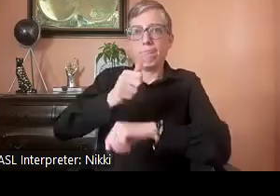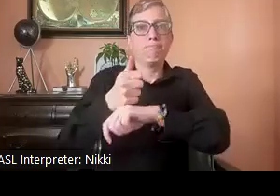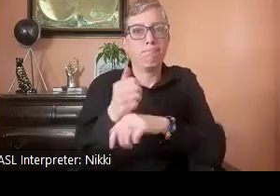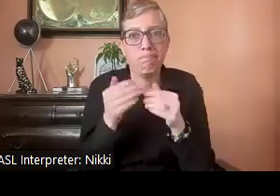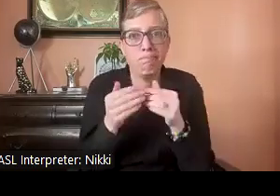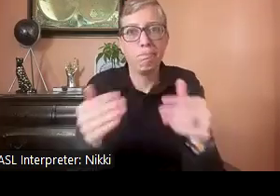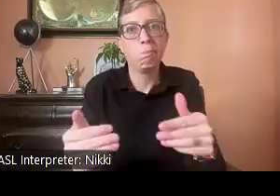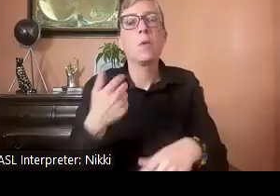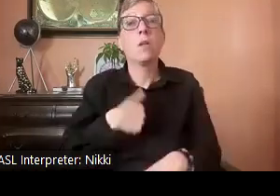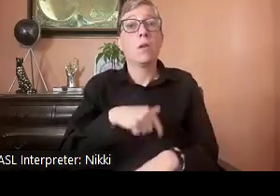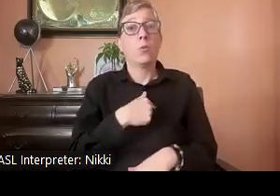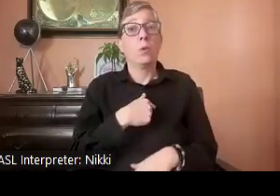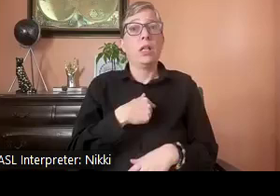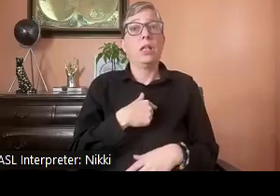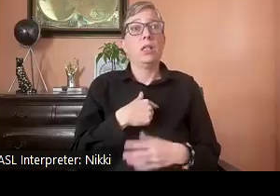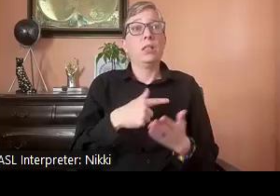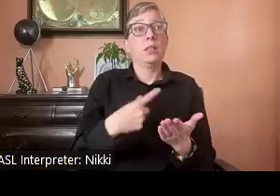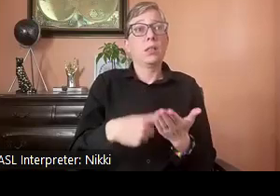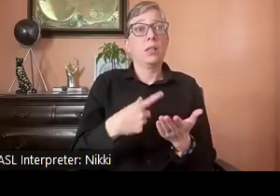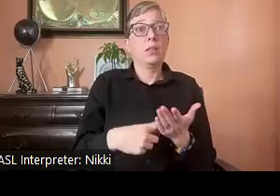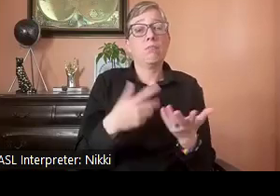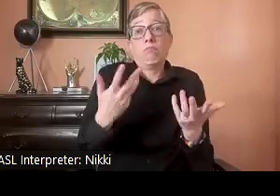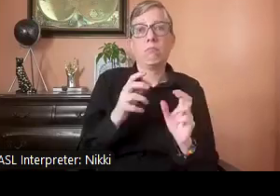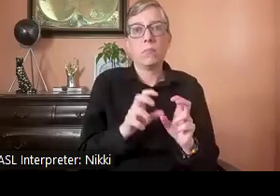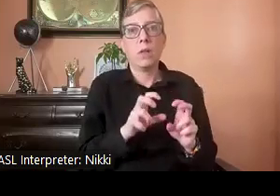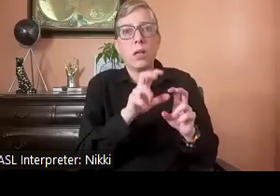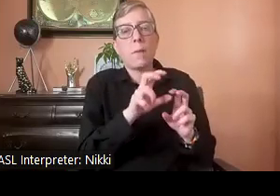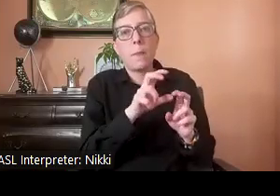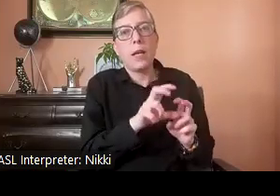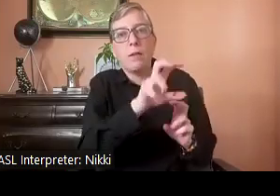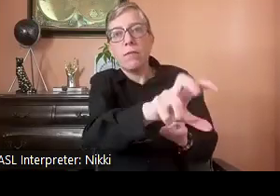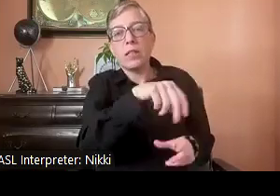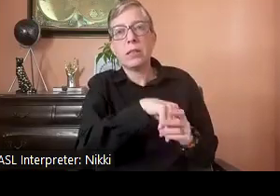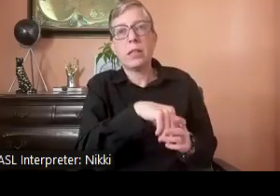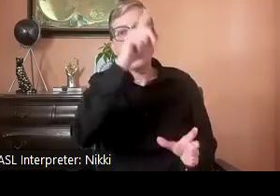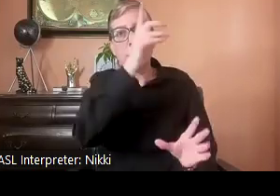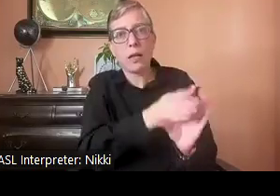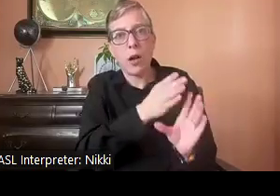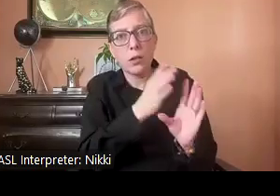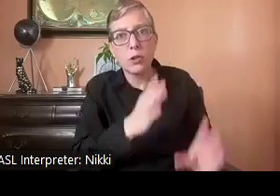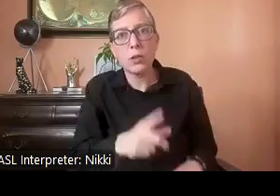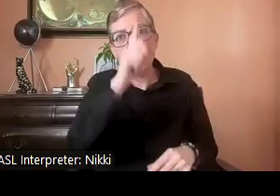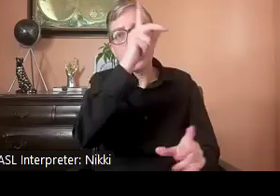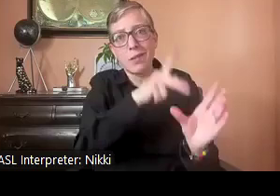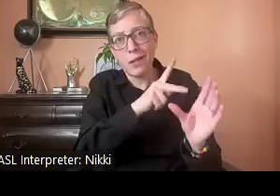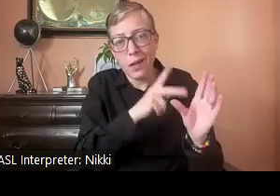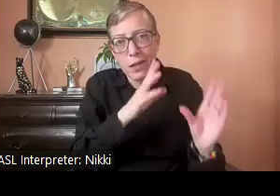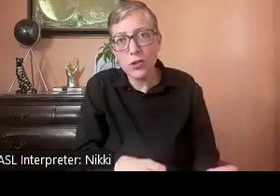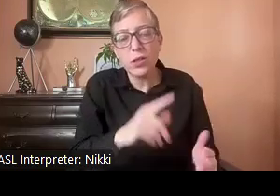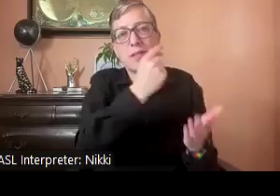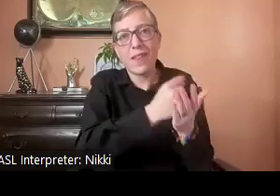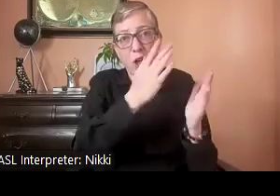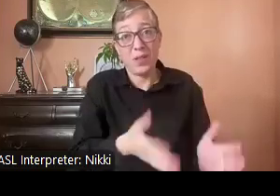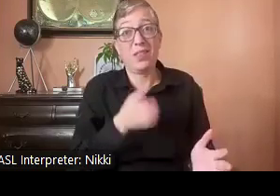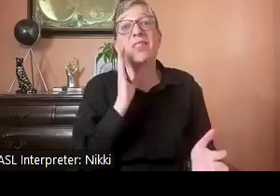investing in psychologists, psychiatrists, therapists in your practice will actually have a